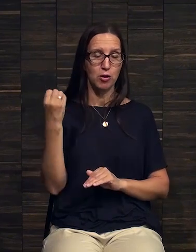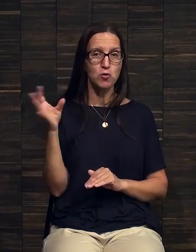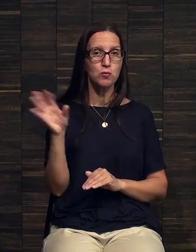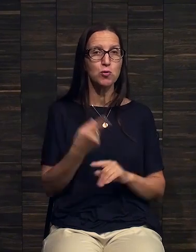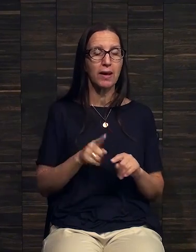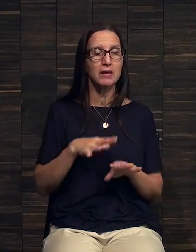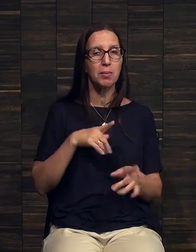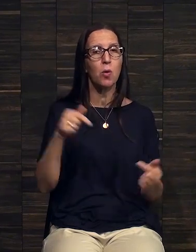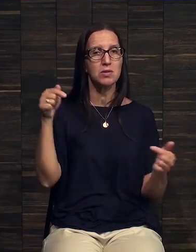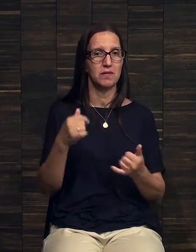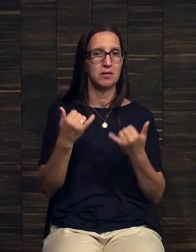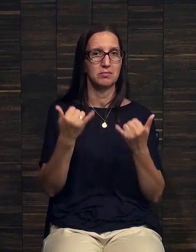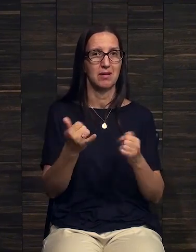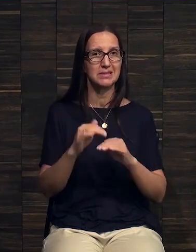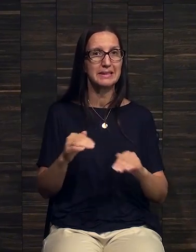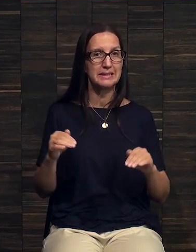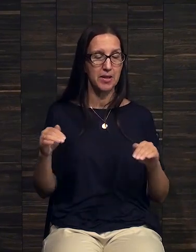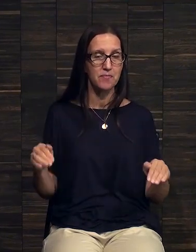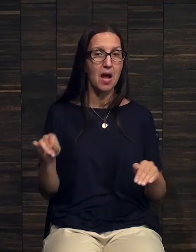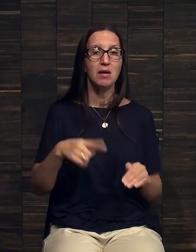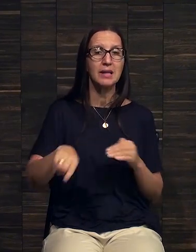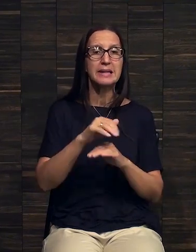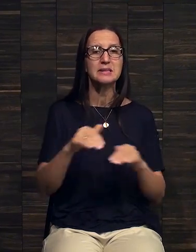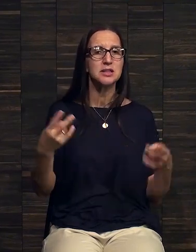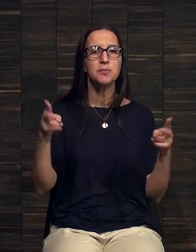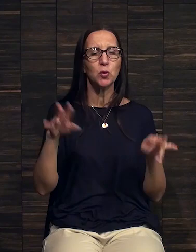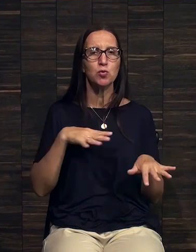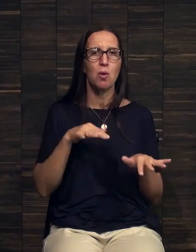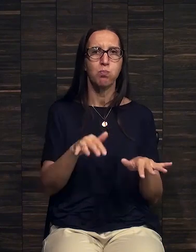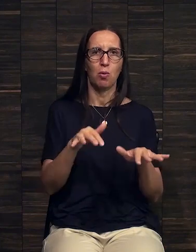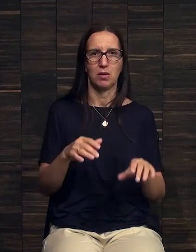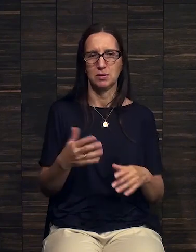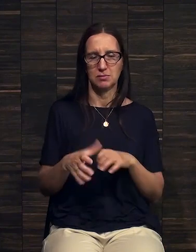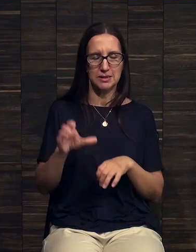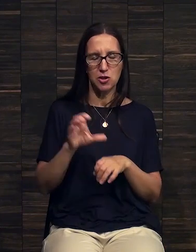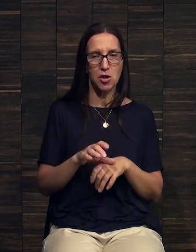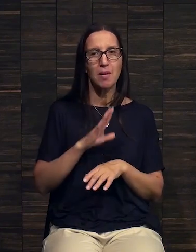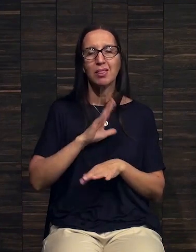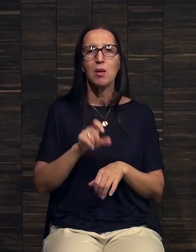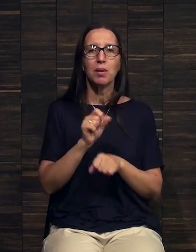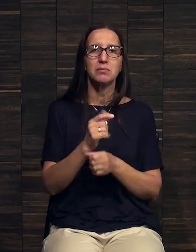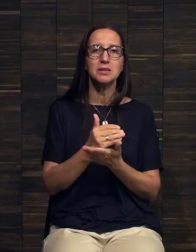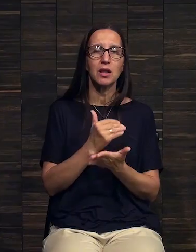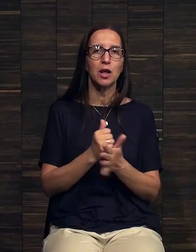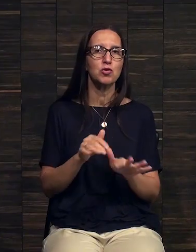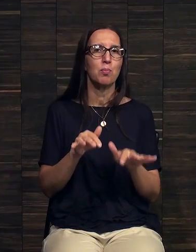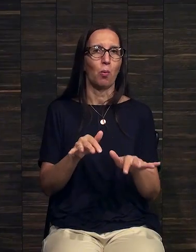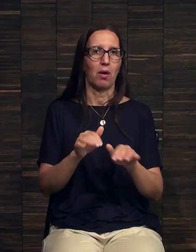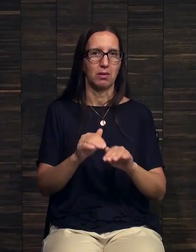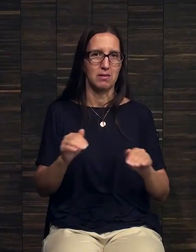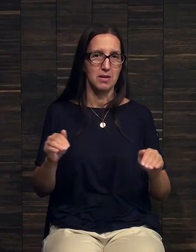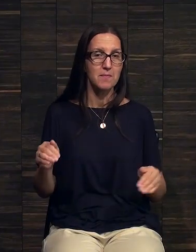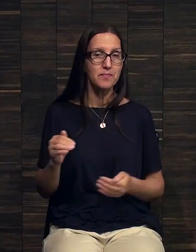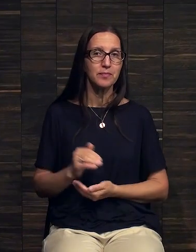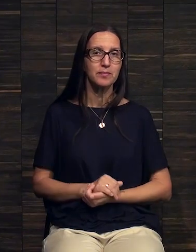But then everything was focused on the young kids' audience, and these characters should not be really